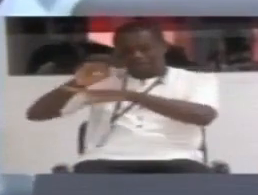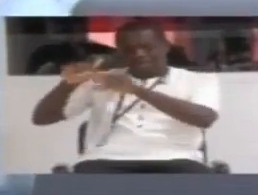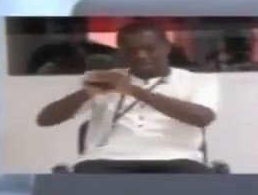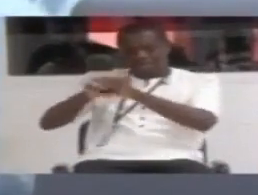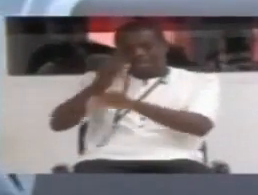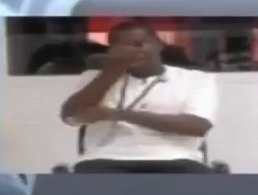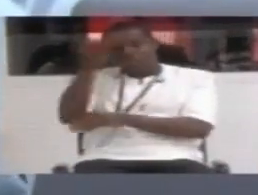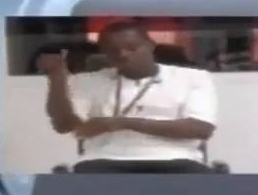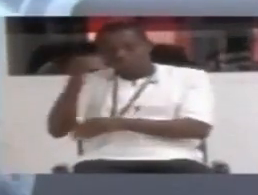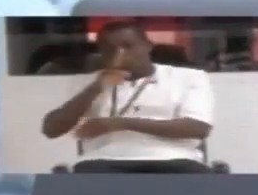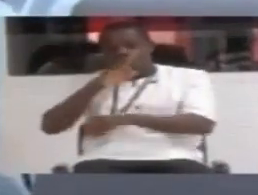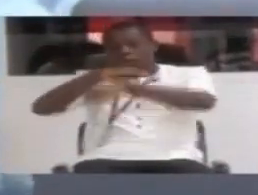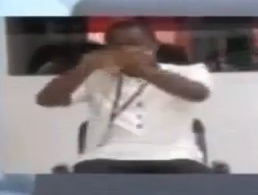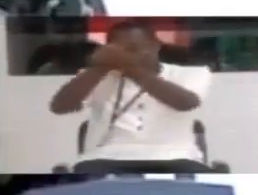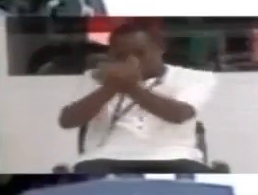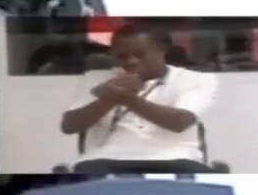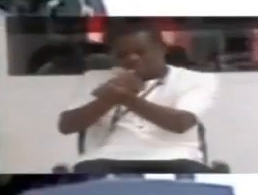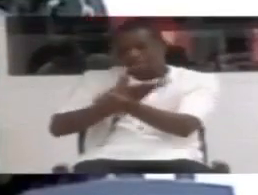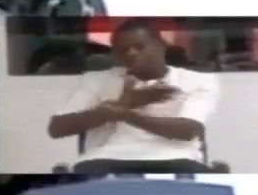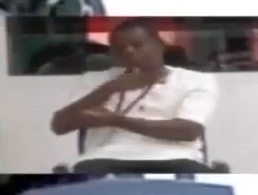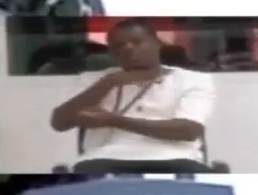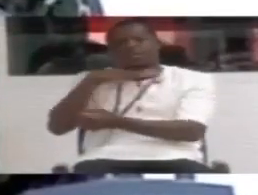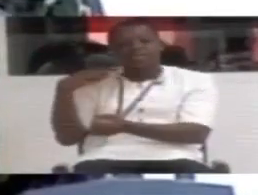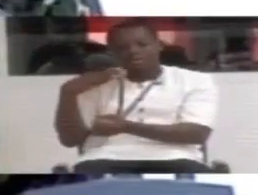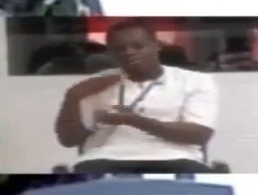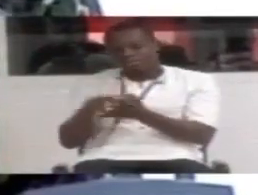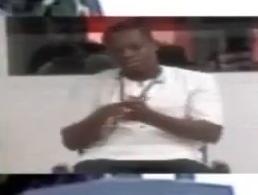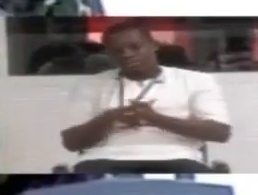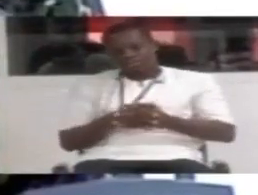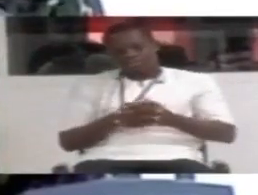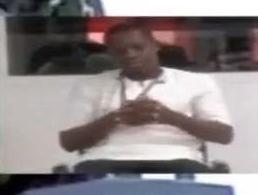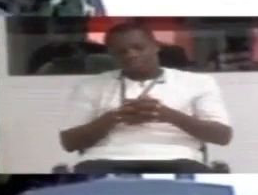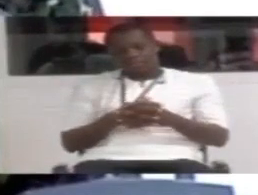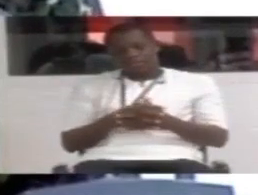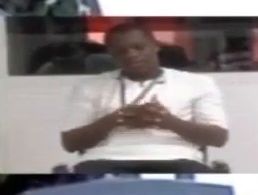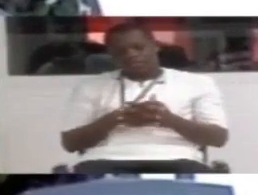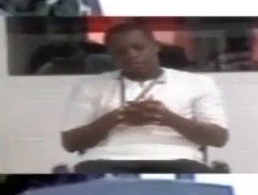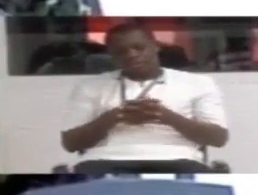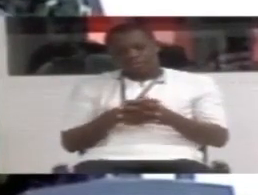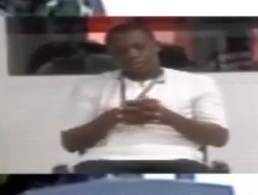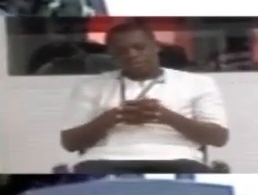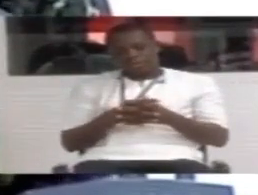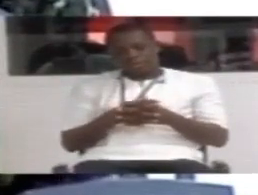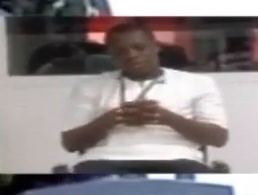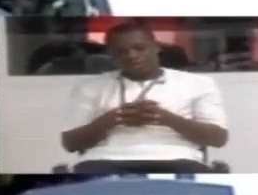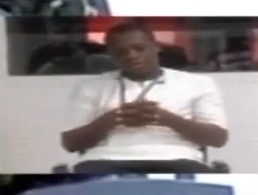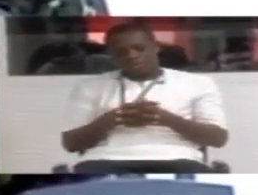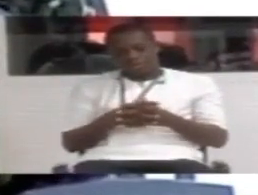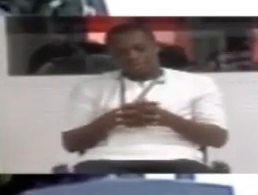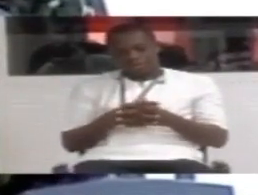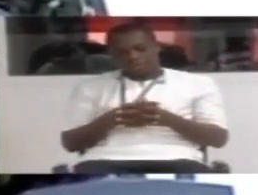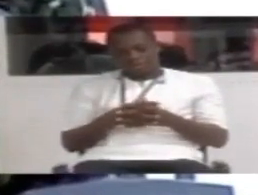or identified convicts were to be executed? Ndax wan lañ la keyt bo xamne mo wone ñi nga